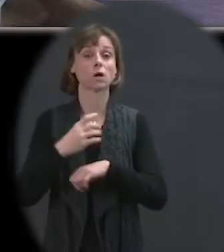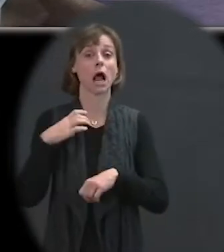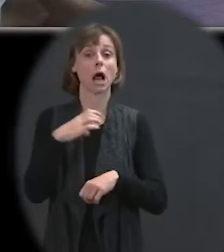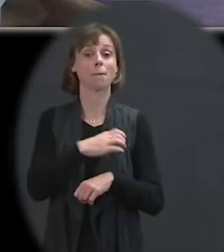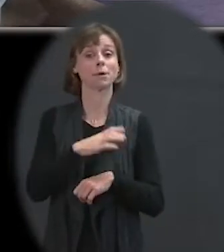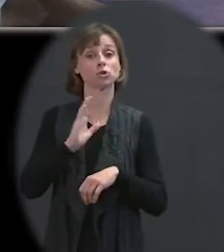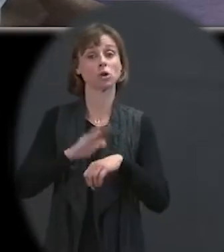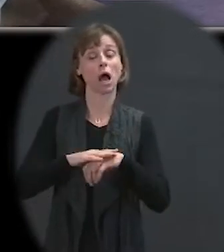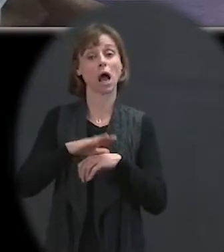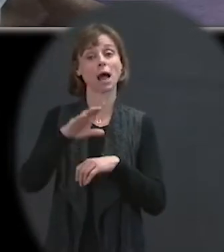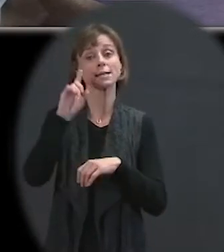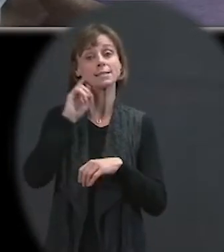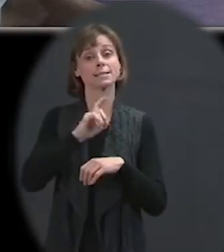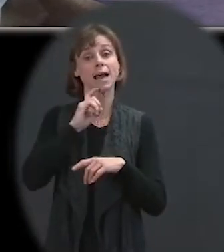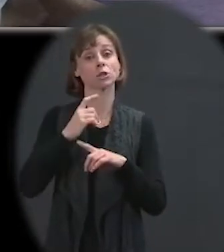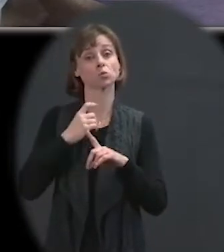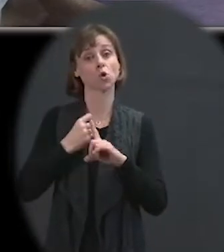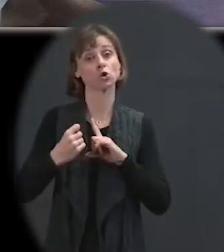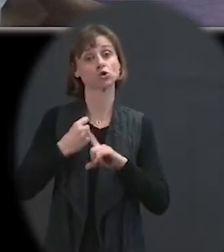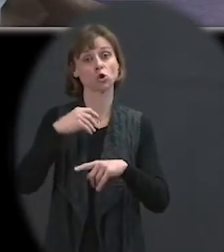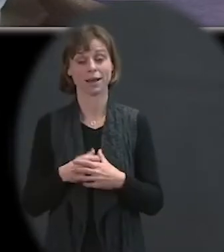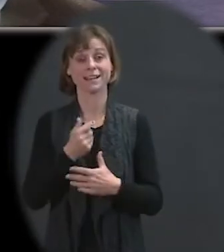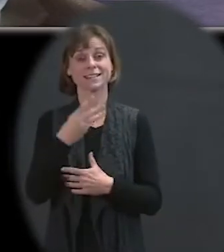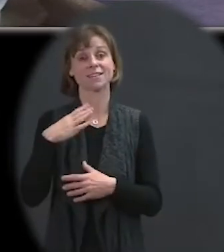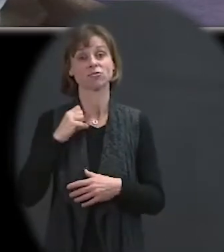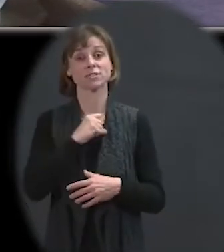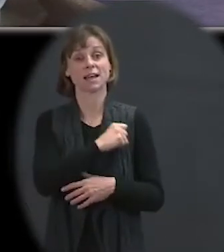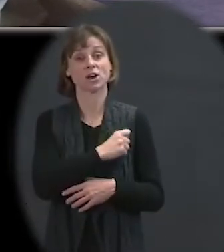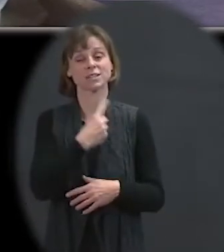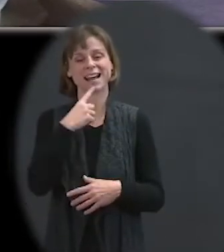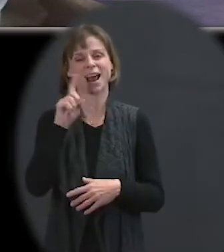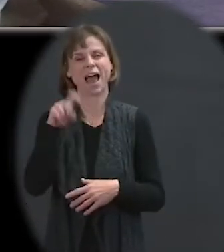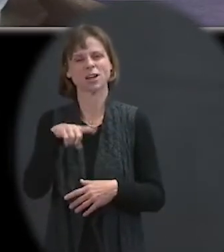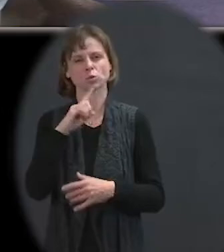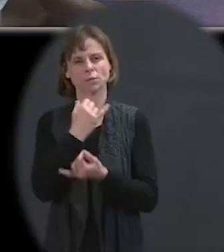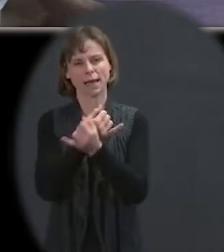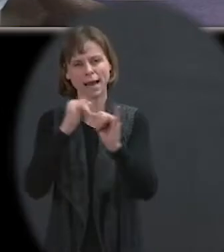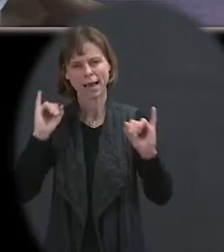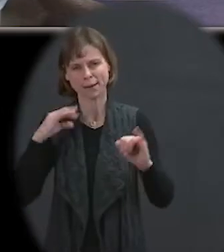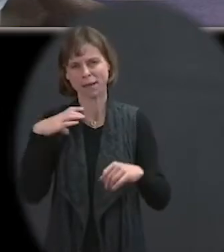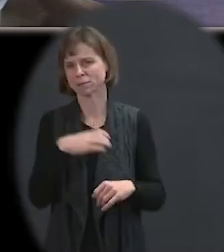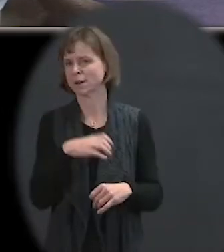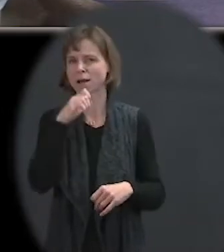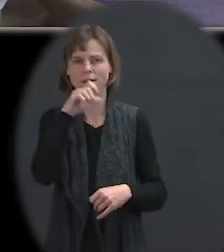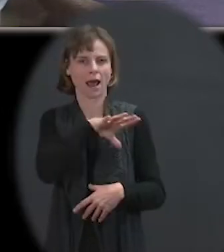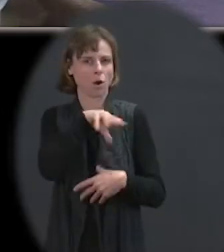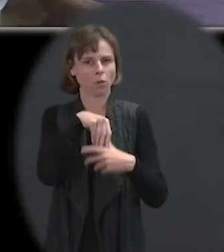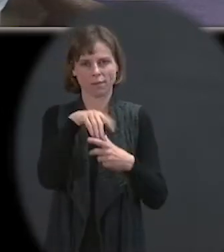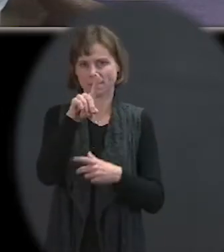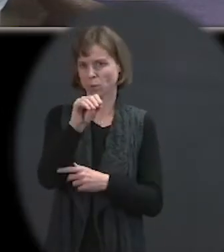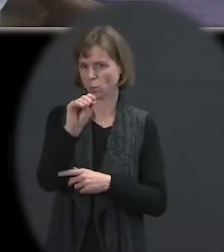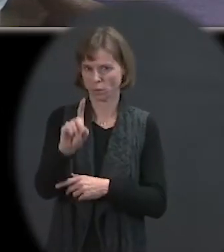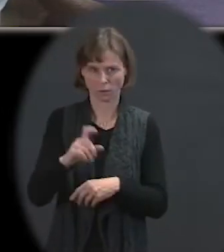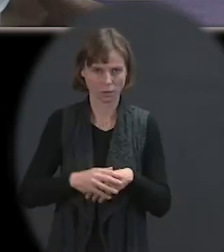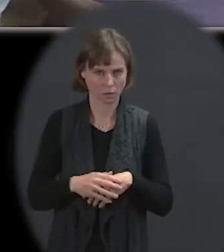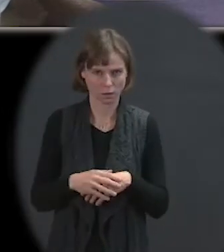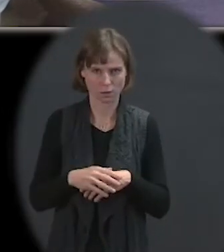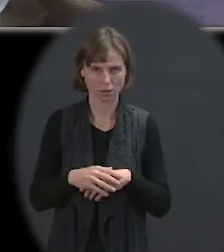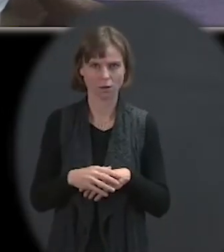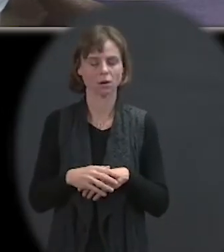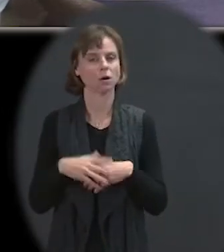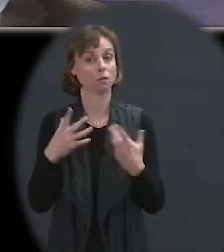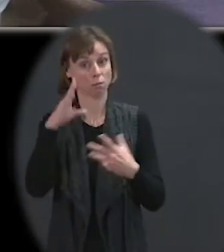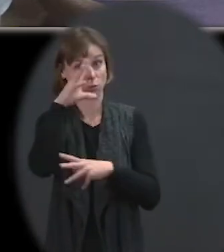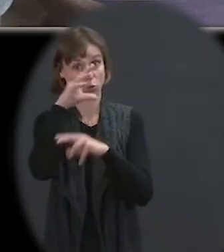written to the president saying that this needs to be an independent commission that's outside of the DOD. I'm wondering if the president is